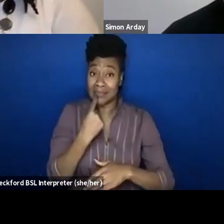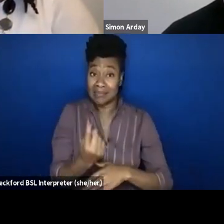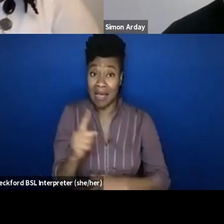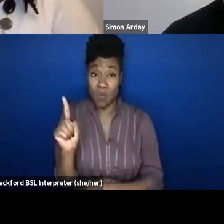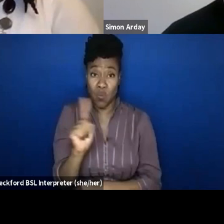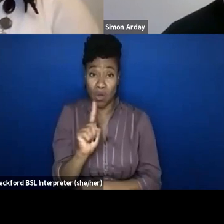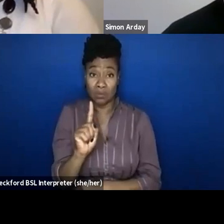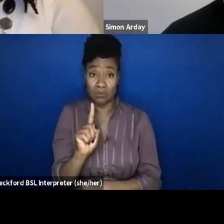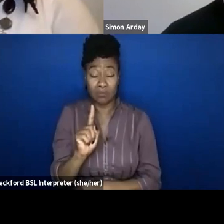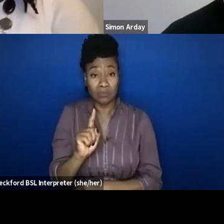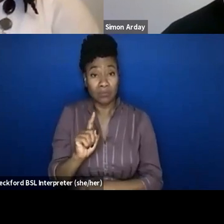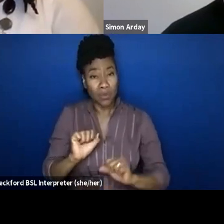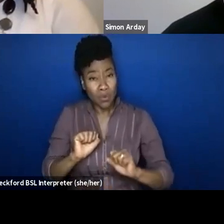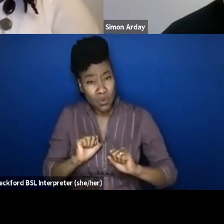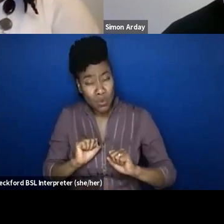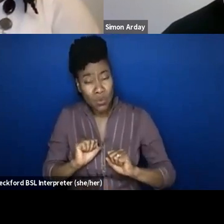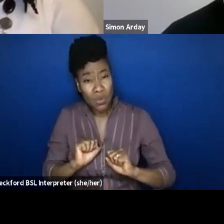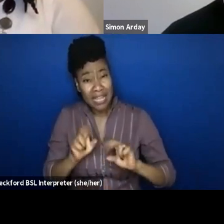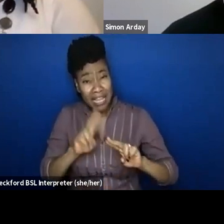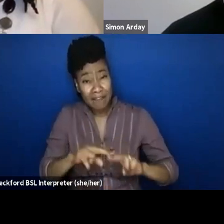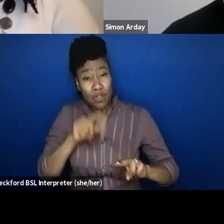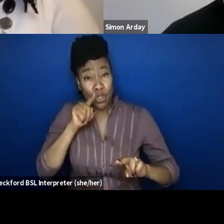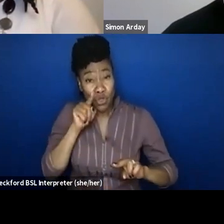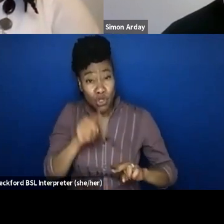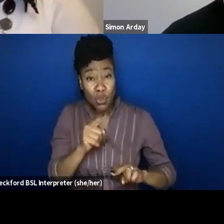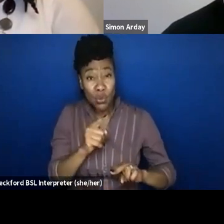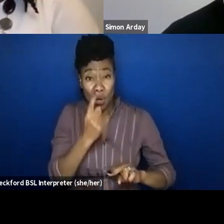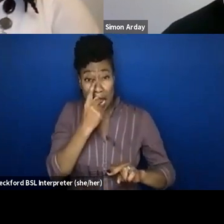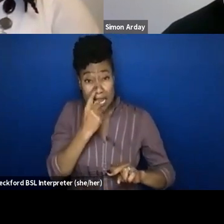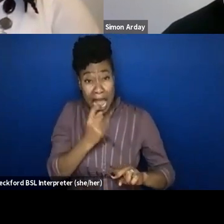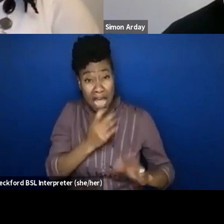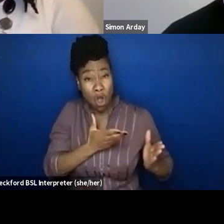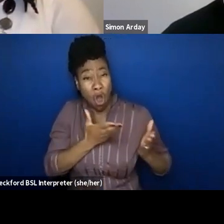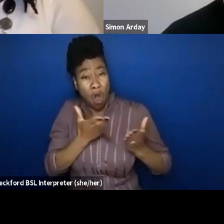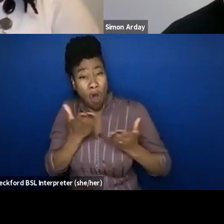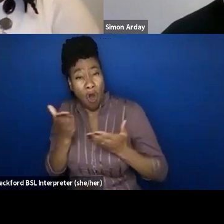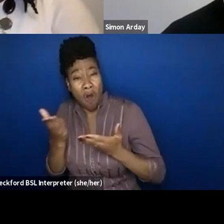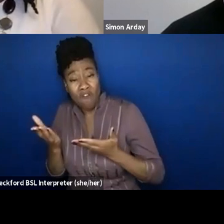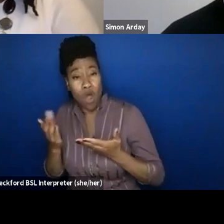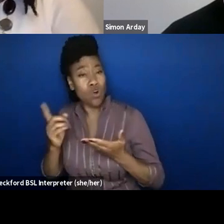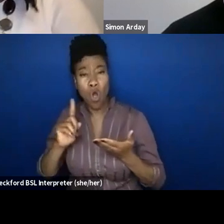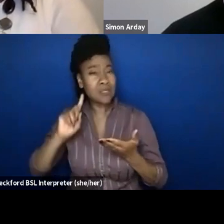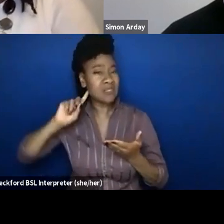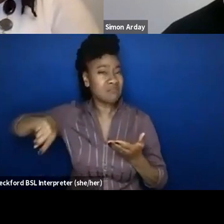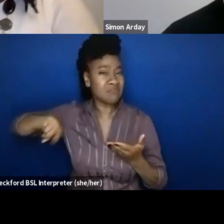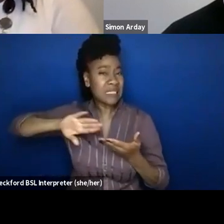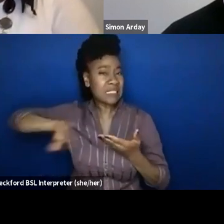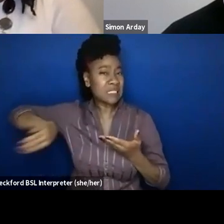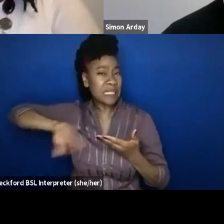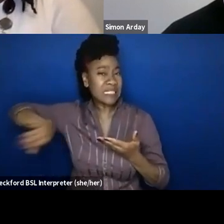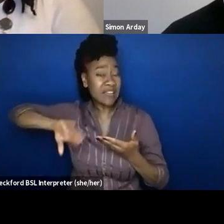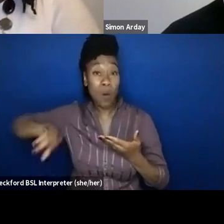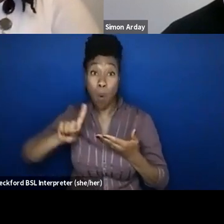is to offer your you know, if you can offer that rather than being dismissive, because what happened to me, you know, in my